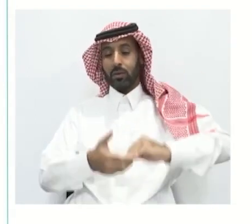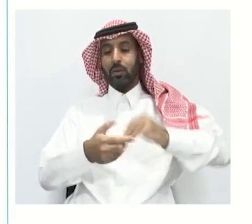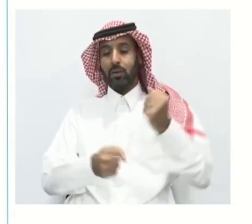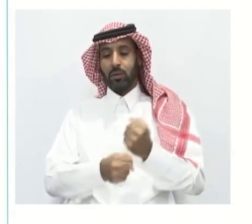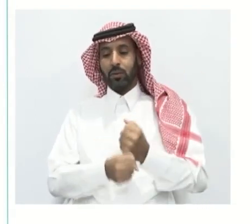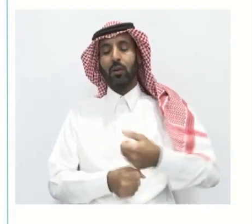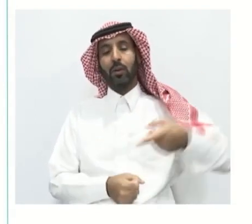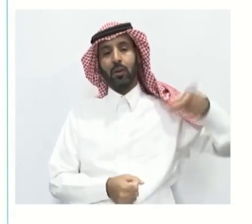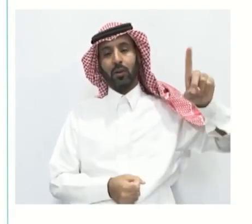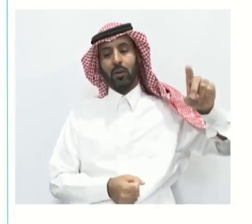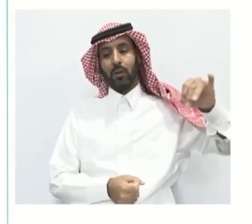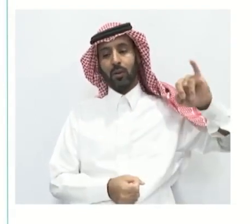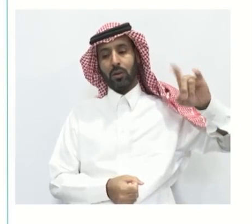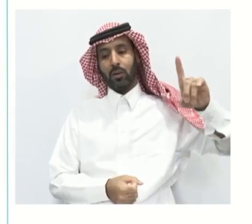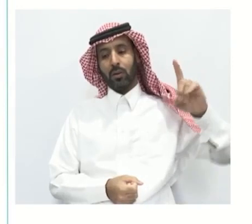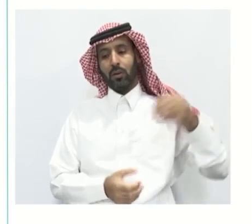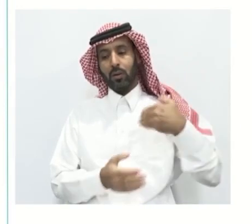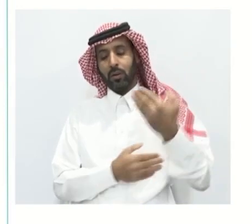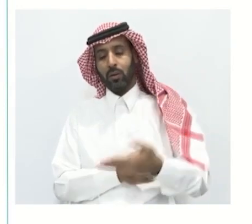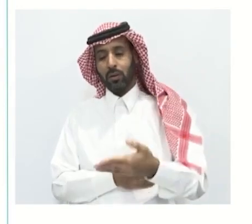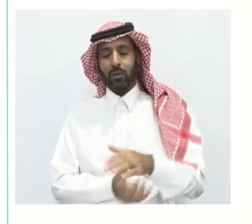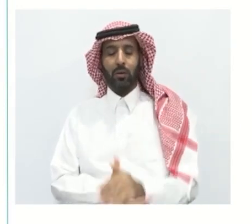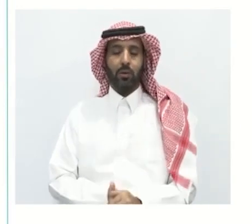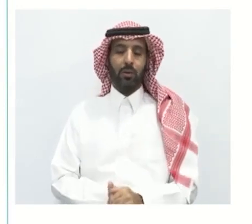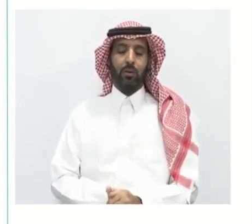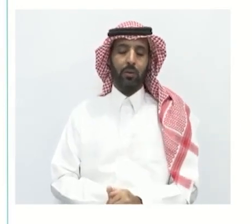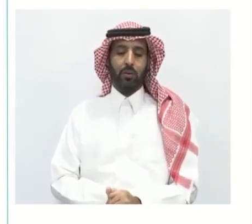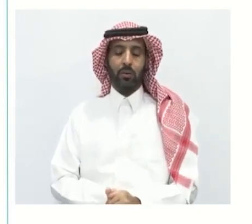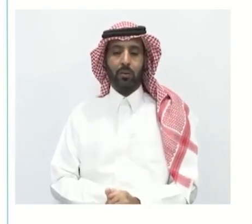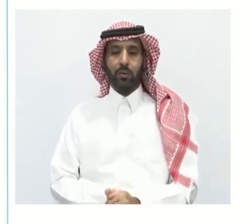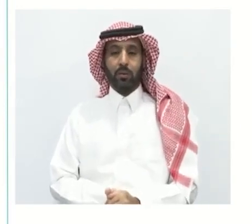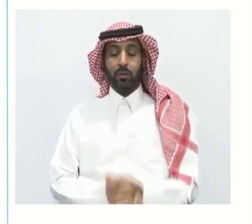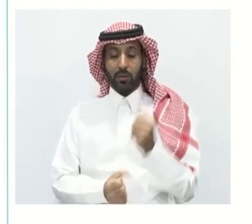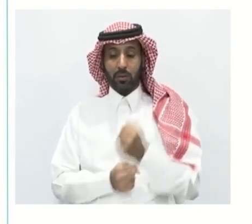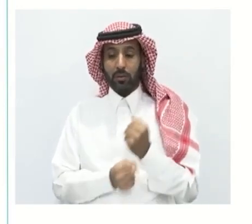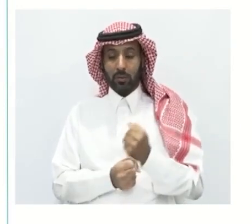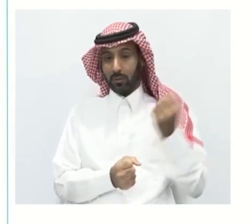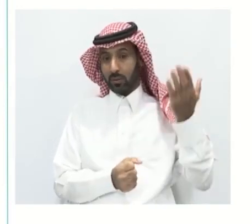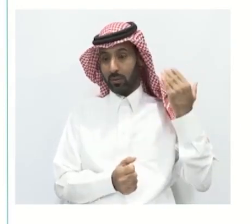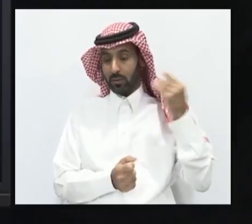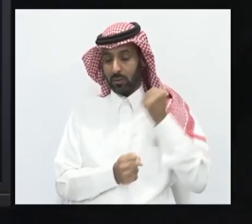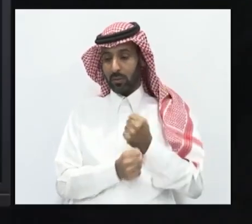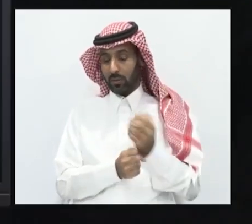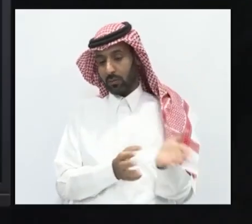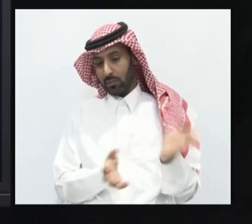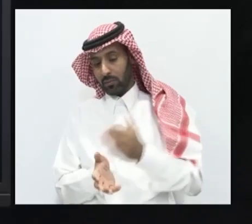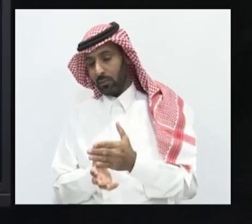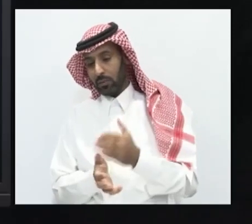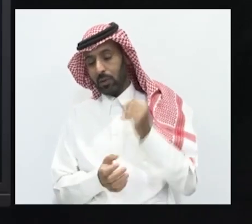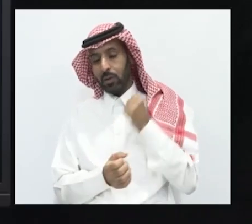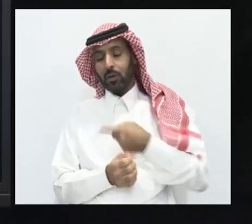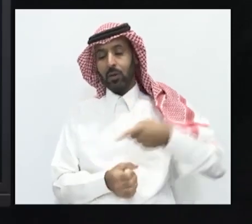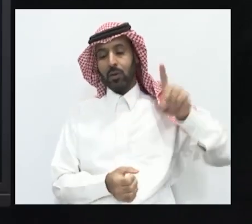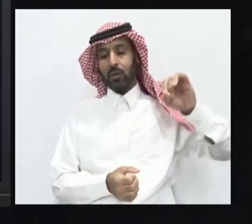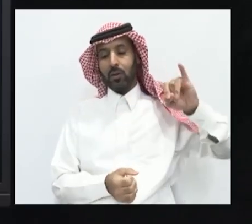did before it. The verb did before it. If any past tense verb comes after the verb